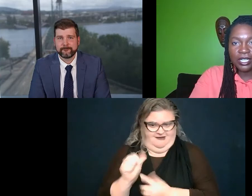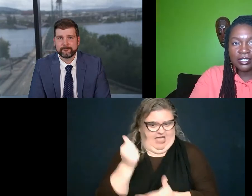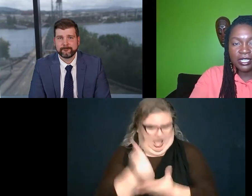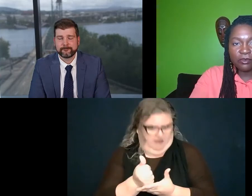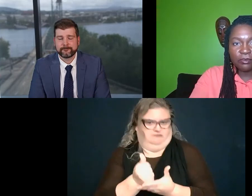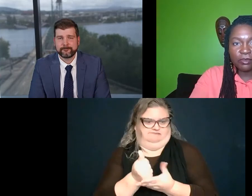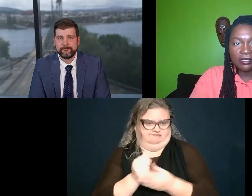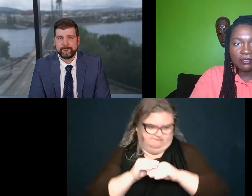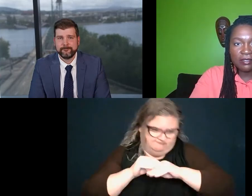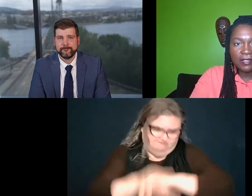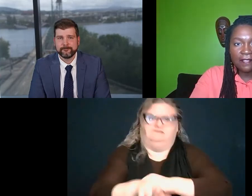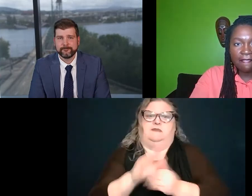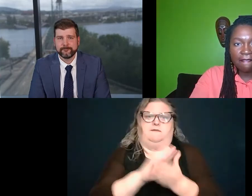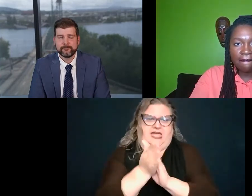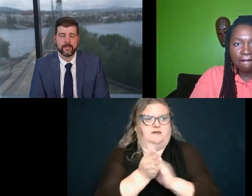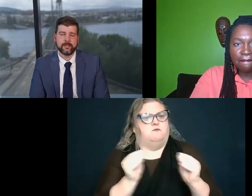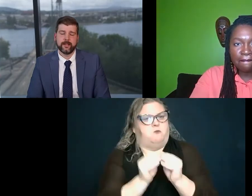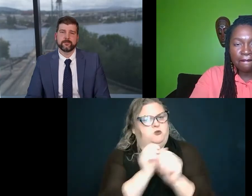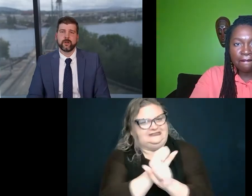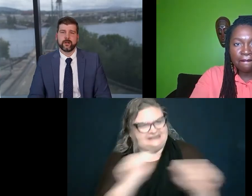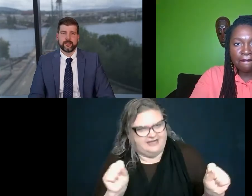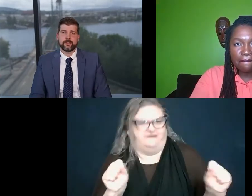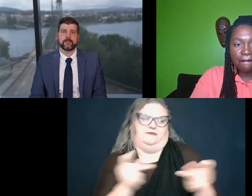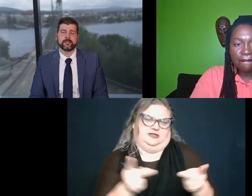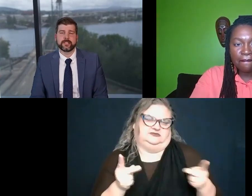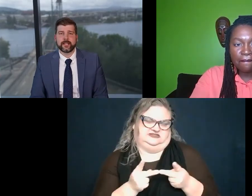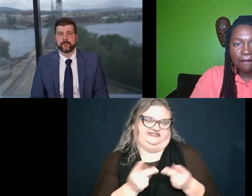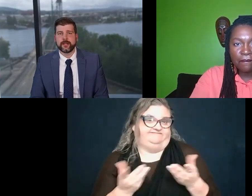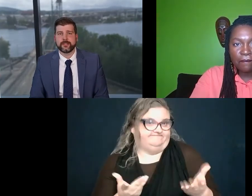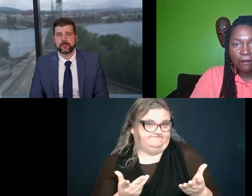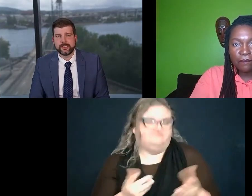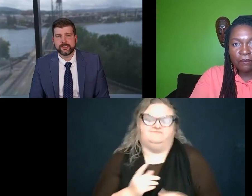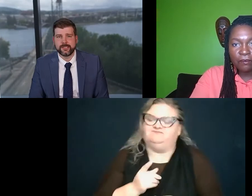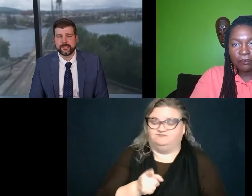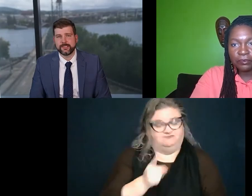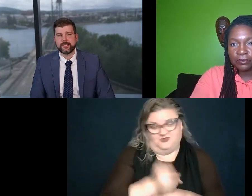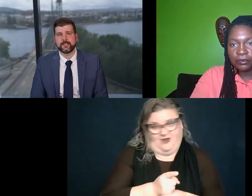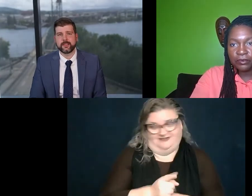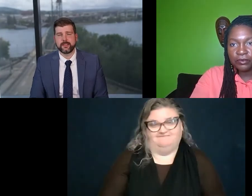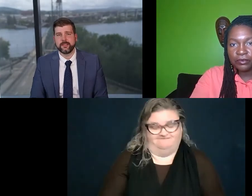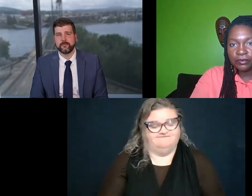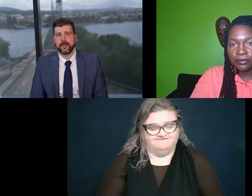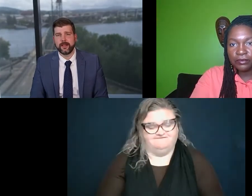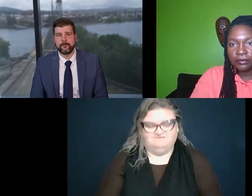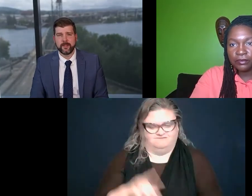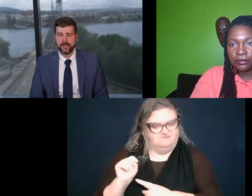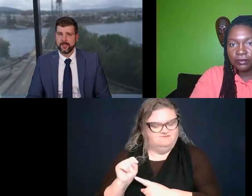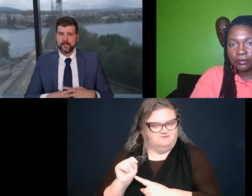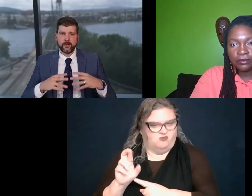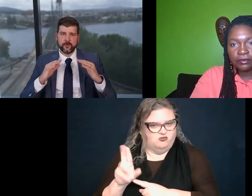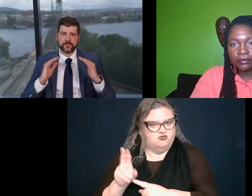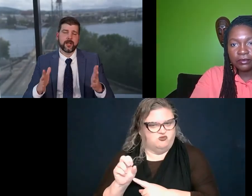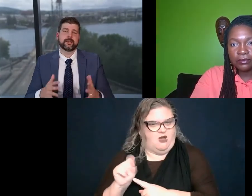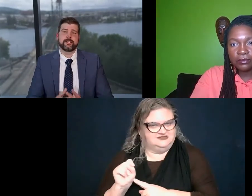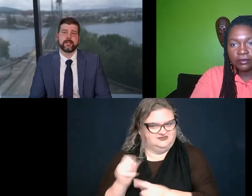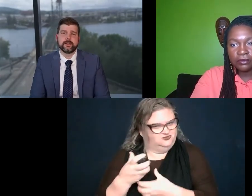a better, more just, safer place? Yeah, well, I think you're exactly right. Trust is the theme. You